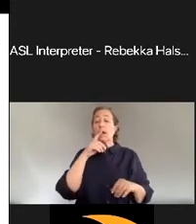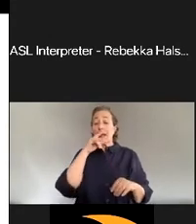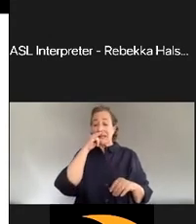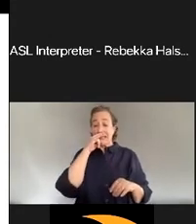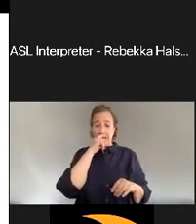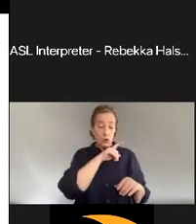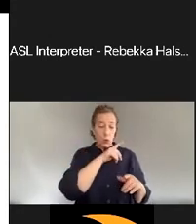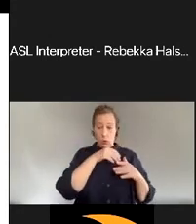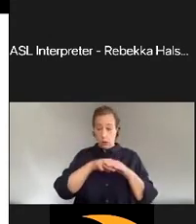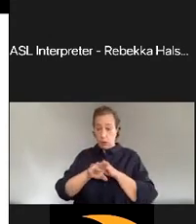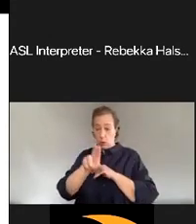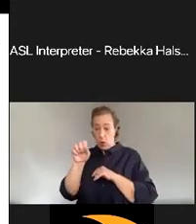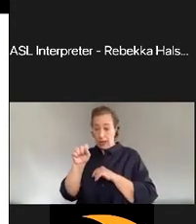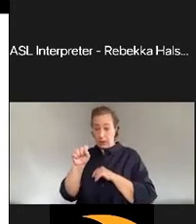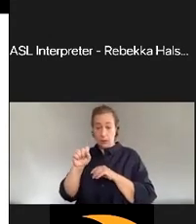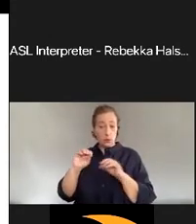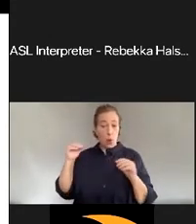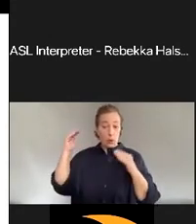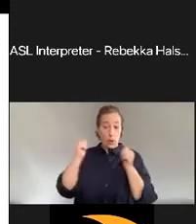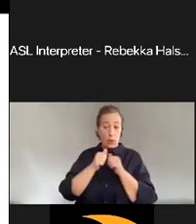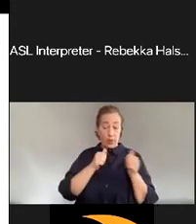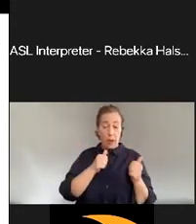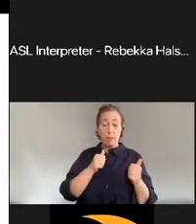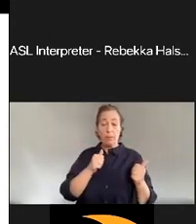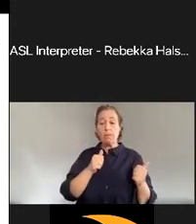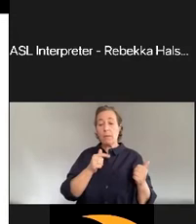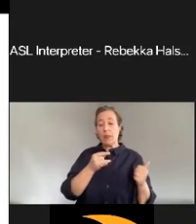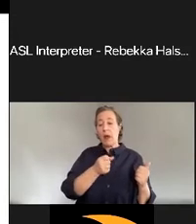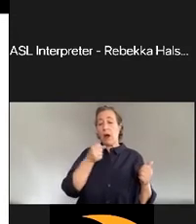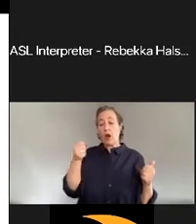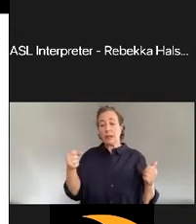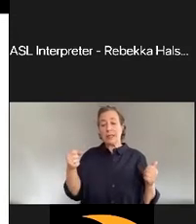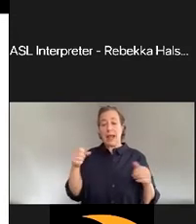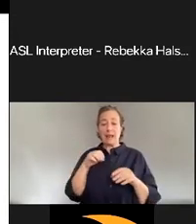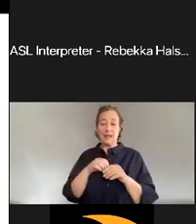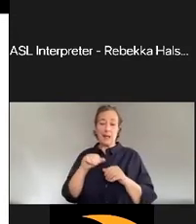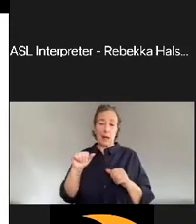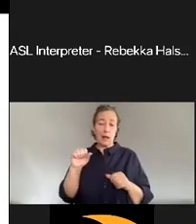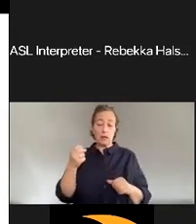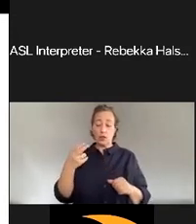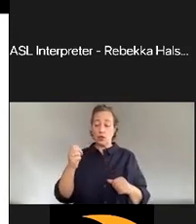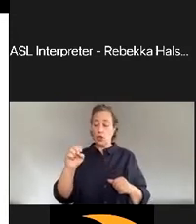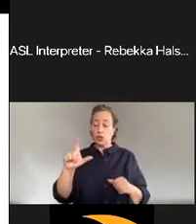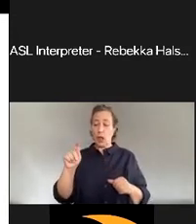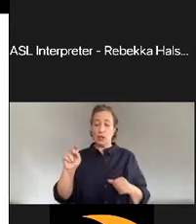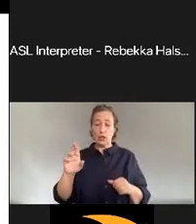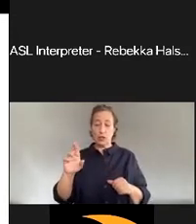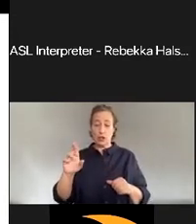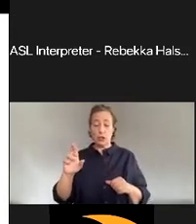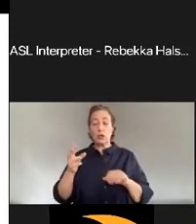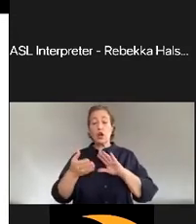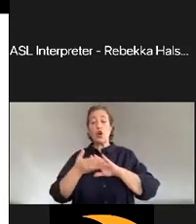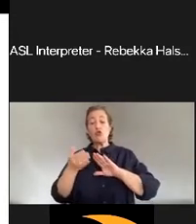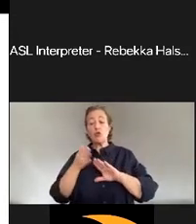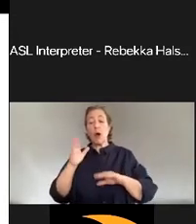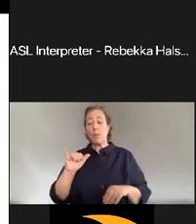States without their parent are generally detained in a shelter that is run or contracted by the Office of